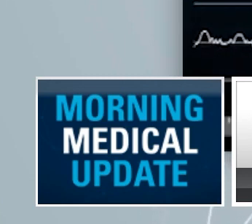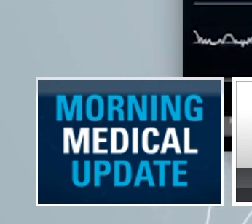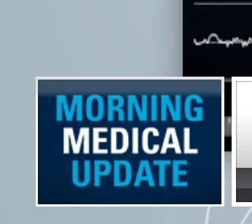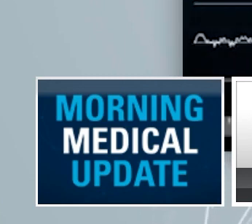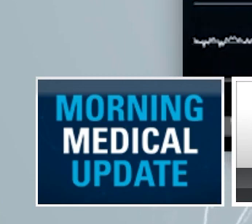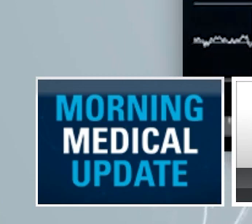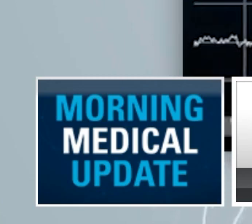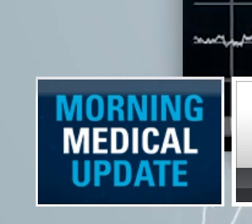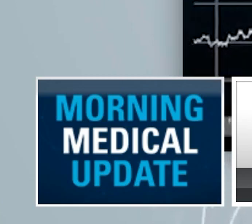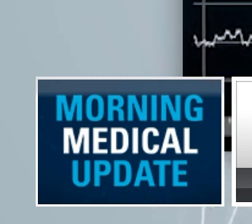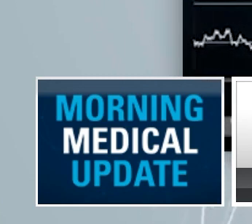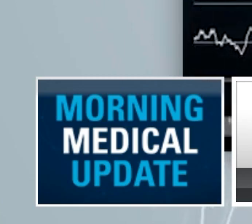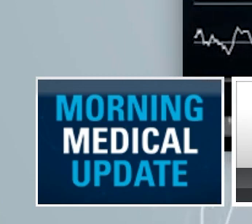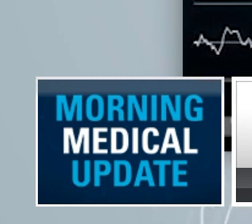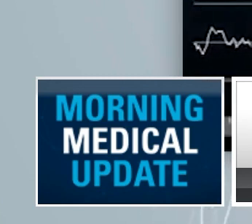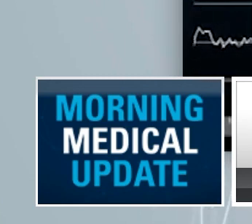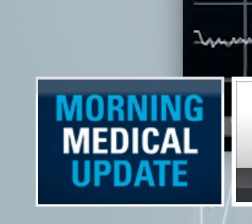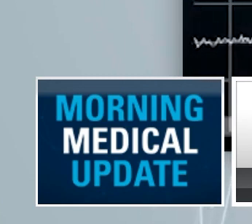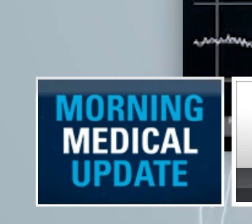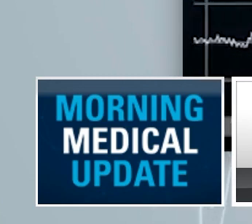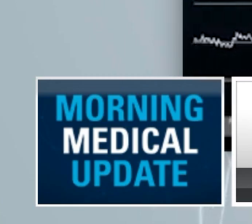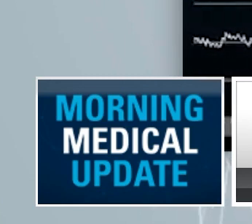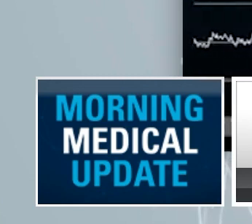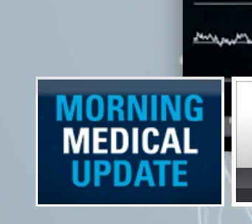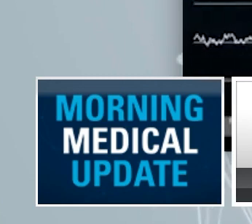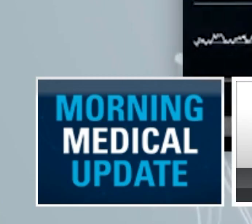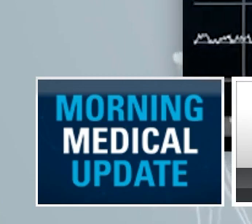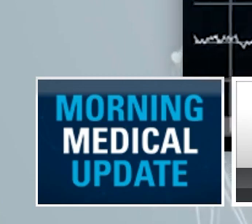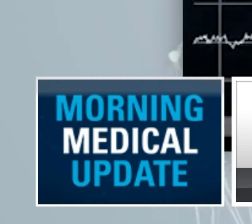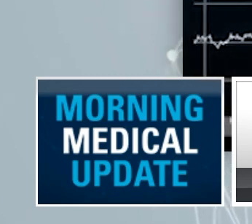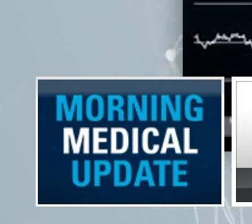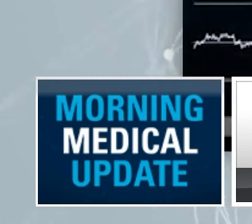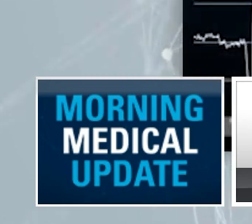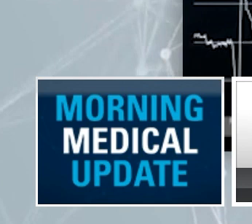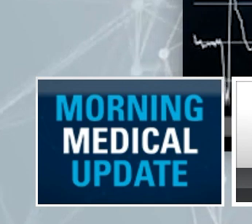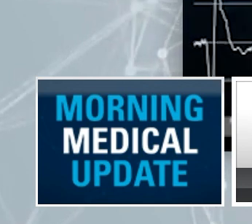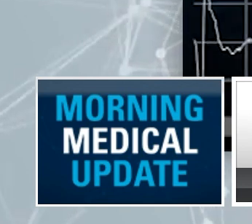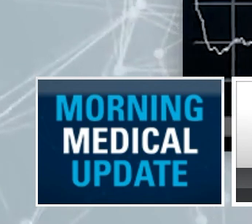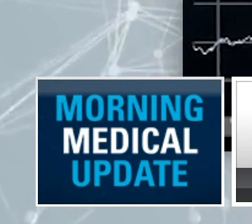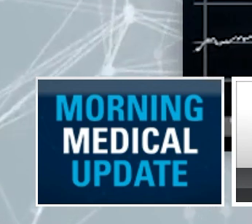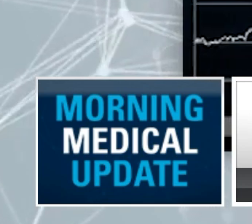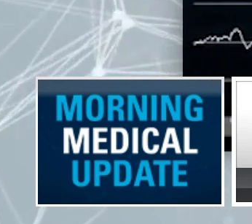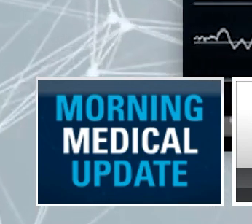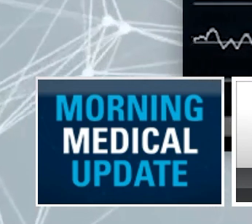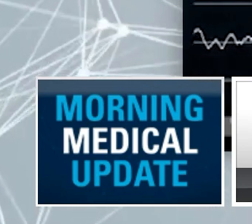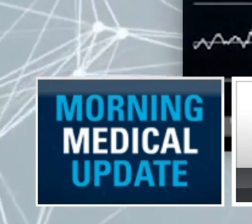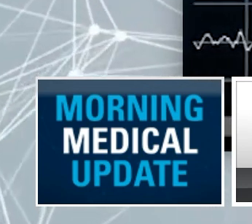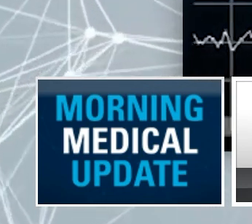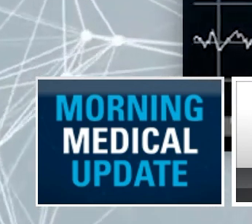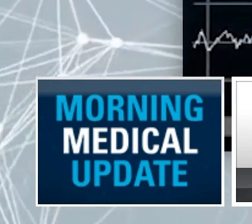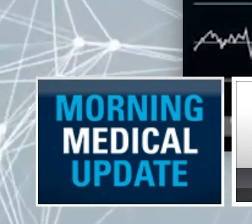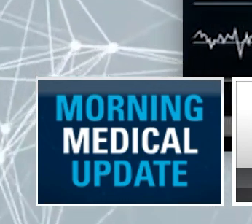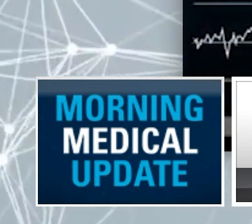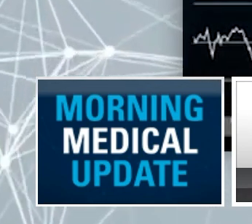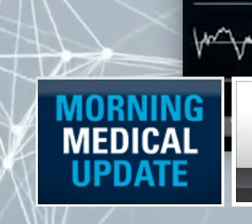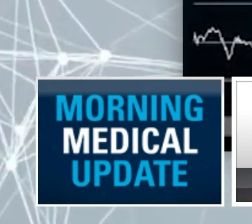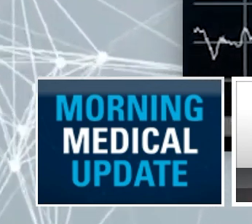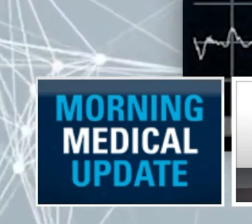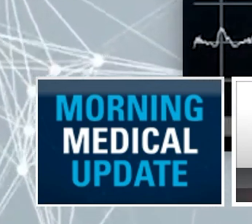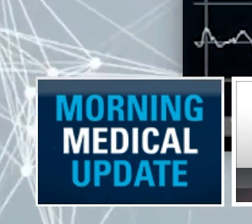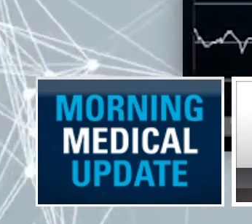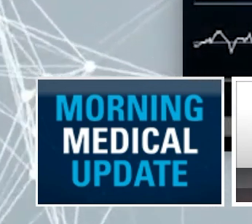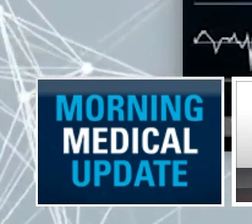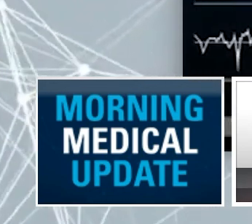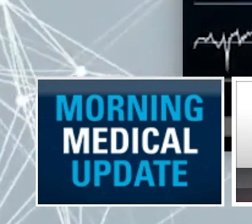waves misfire and turn into a seizure, it sends a jolt of electricity to that specific part of the brain in an attempt to interrupt that abnormal